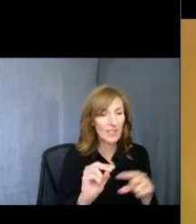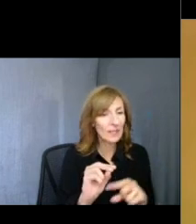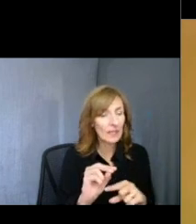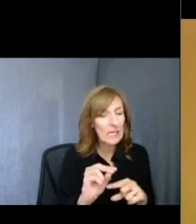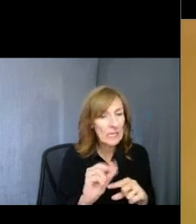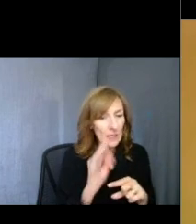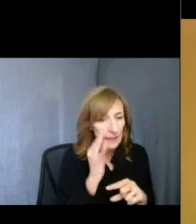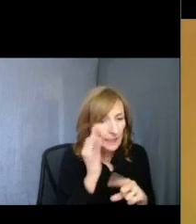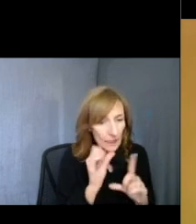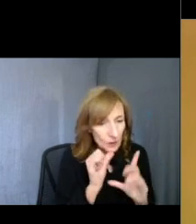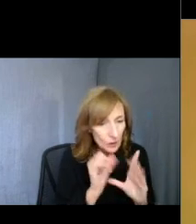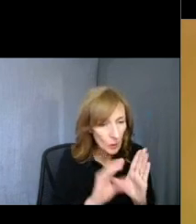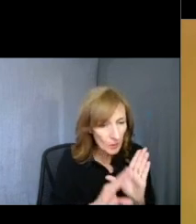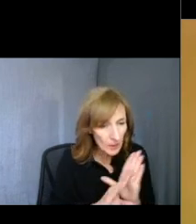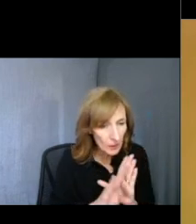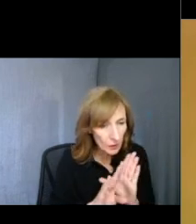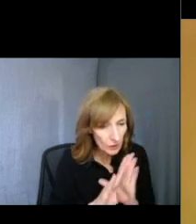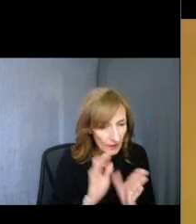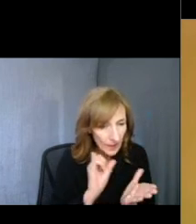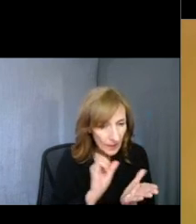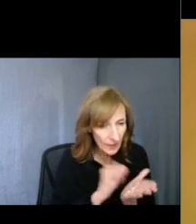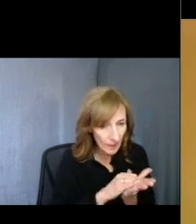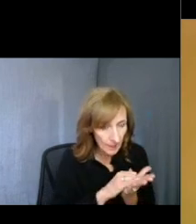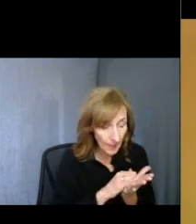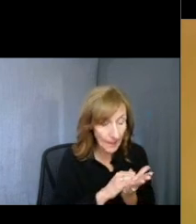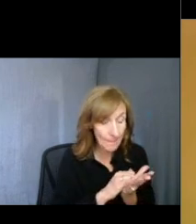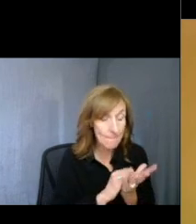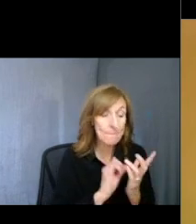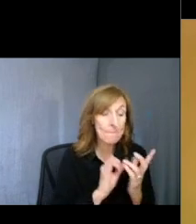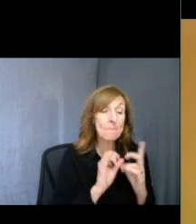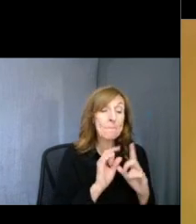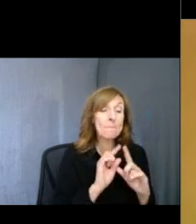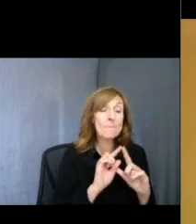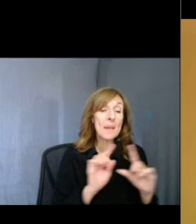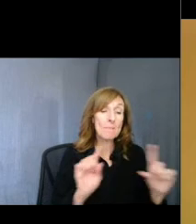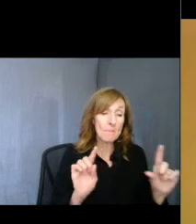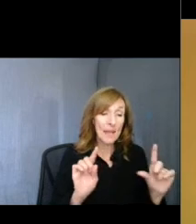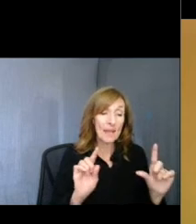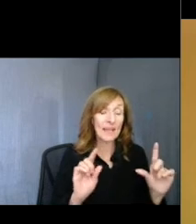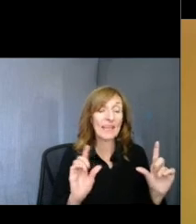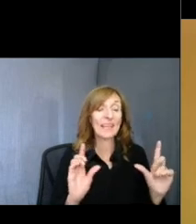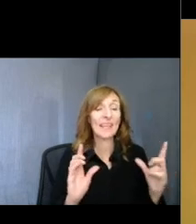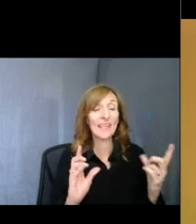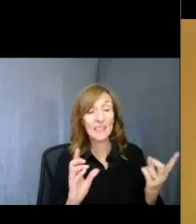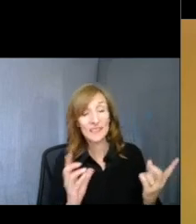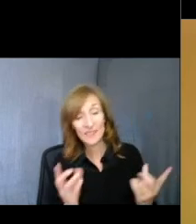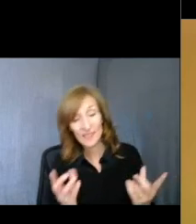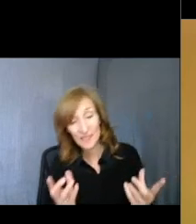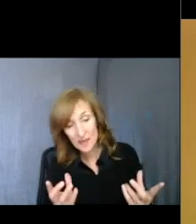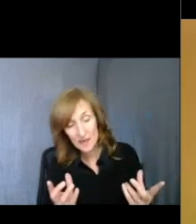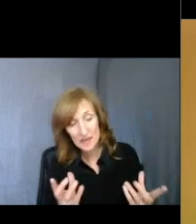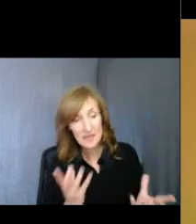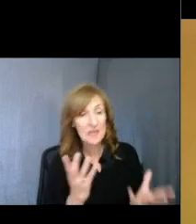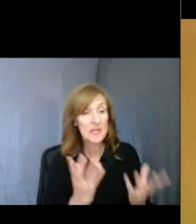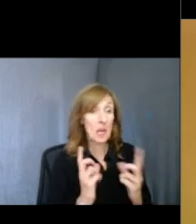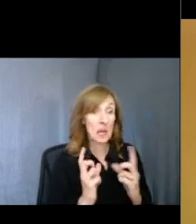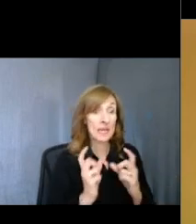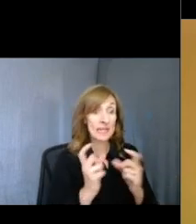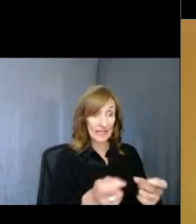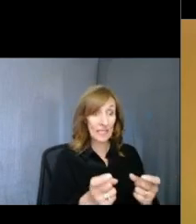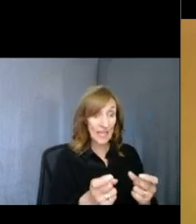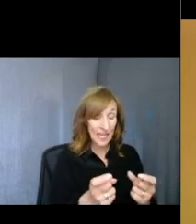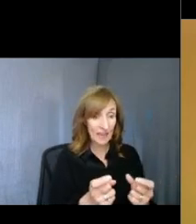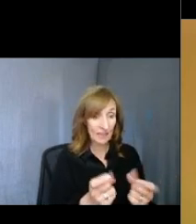kidney disease. That being said, certainly, as Dr. Quimby mentioned, we may still want to give anti-nausea drugs, but